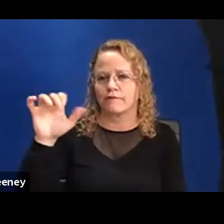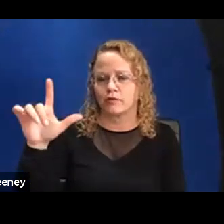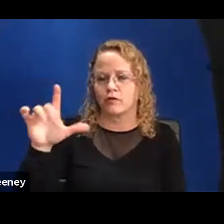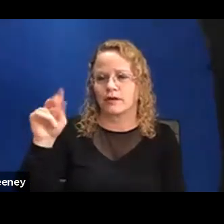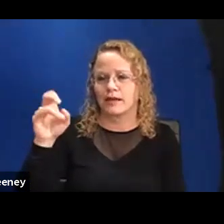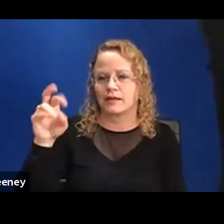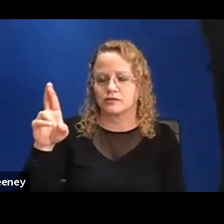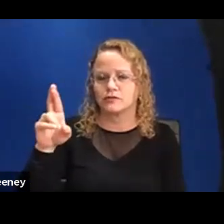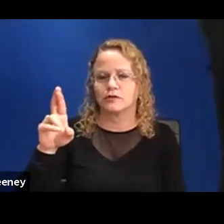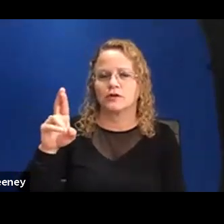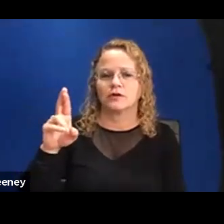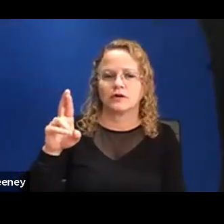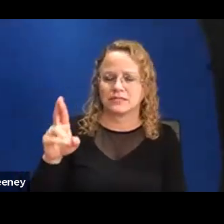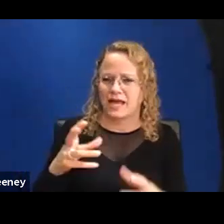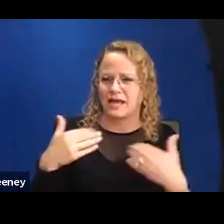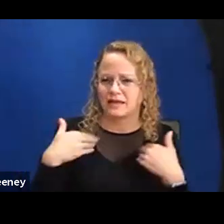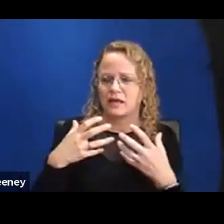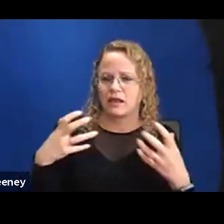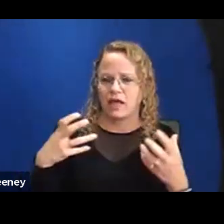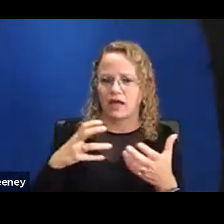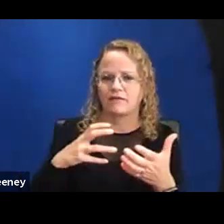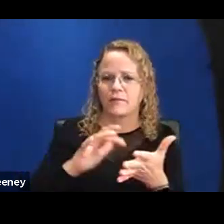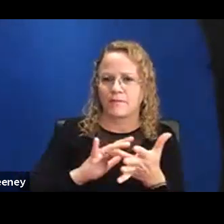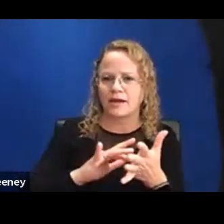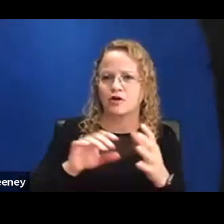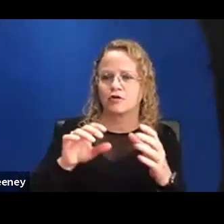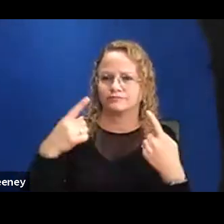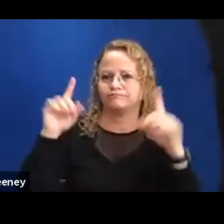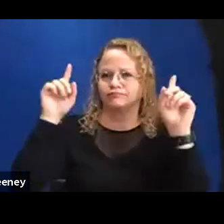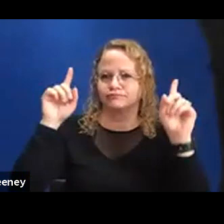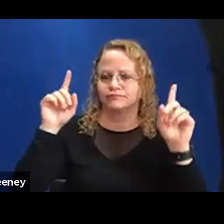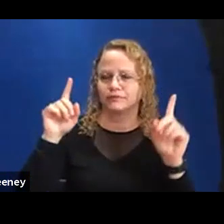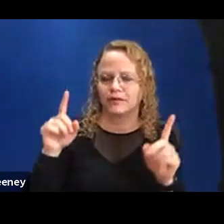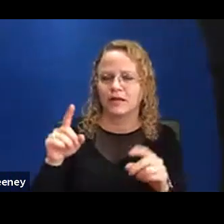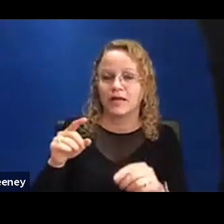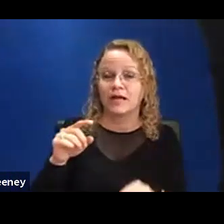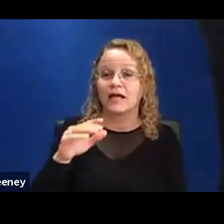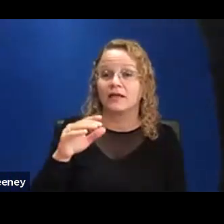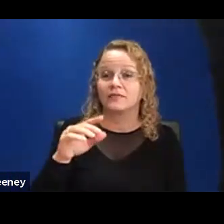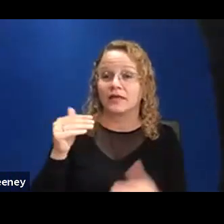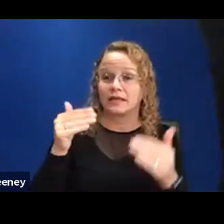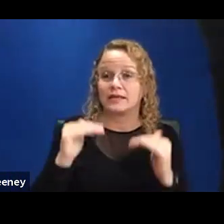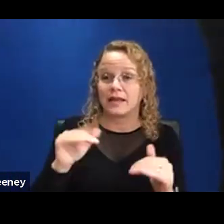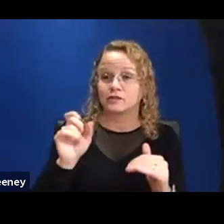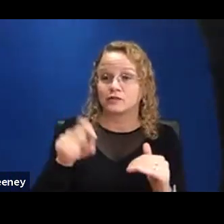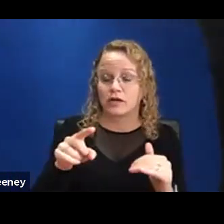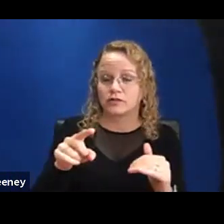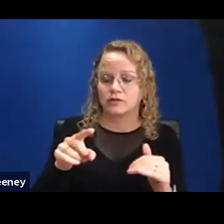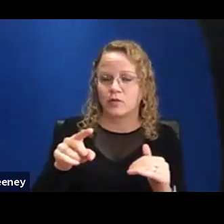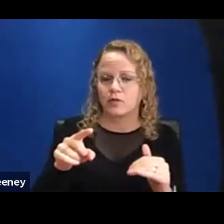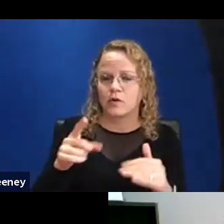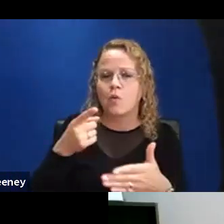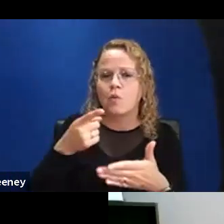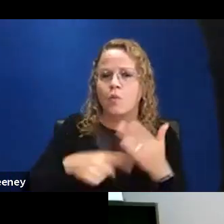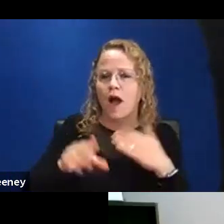contributed to large medical breakthroughs. So the question that this next individual has is, what is